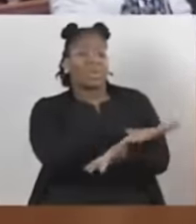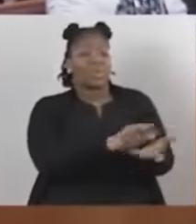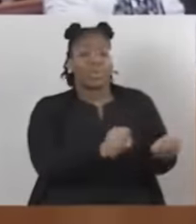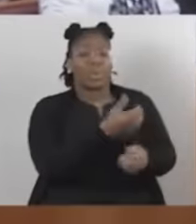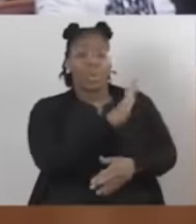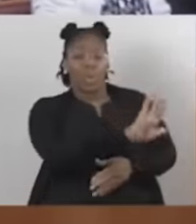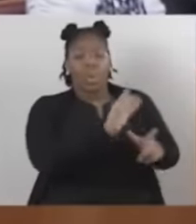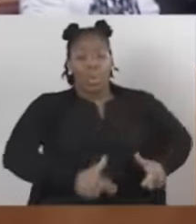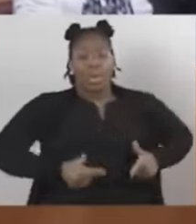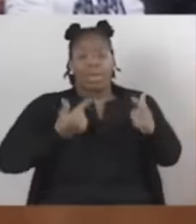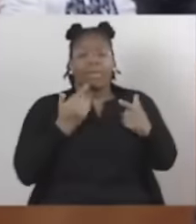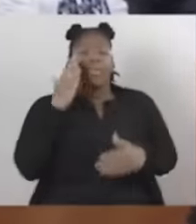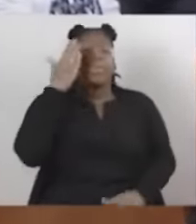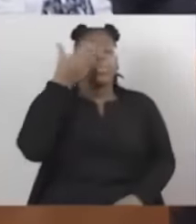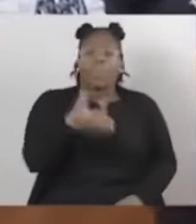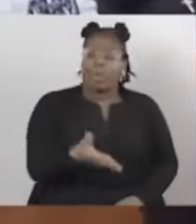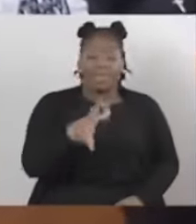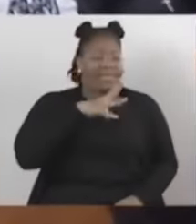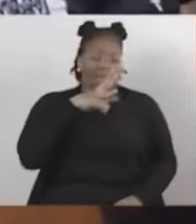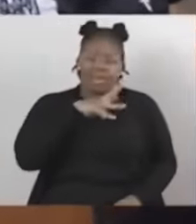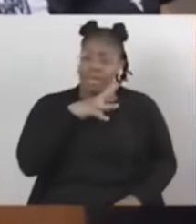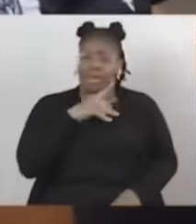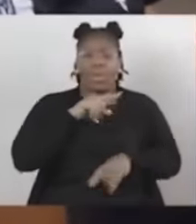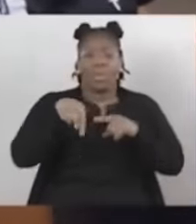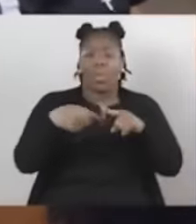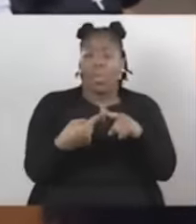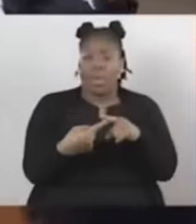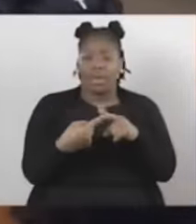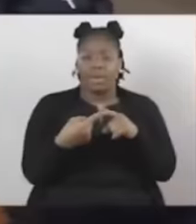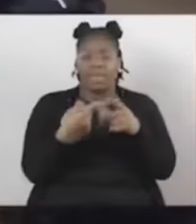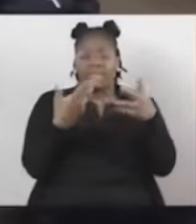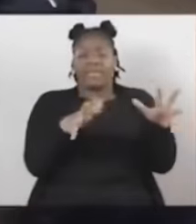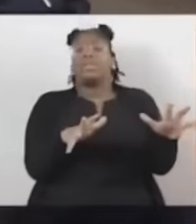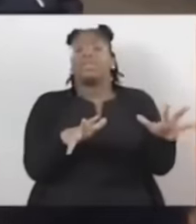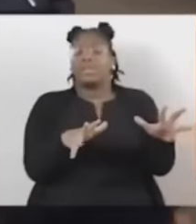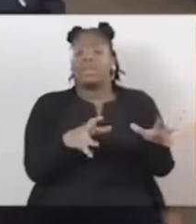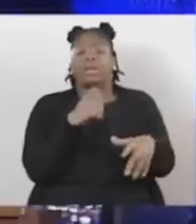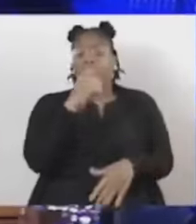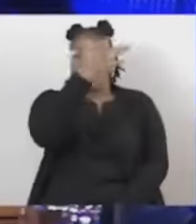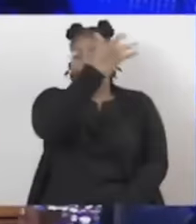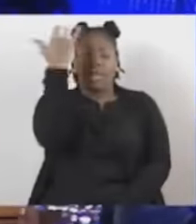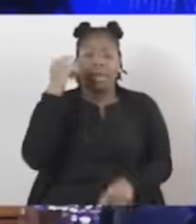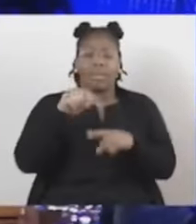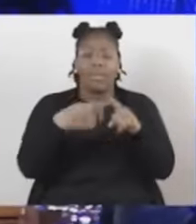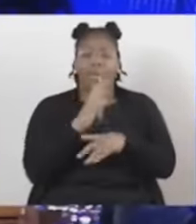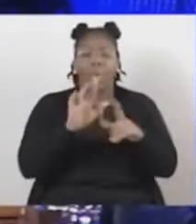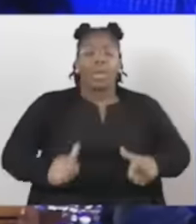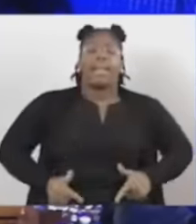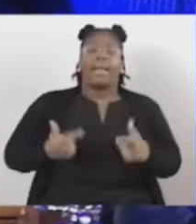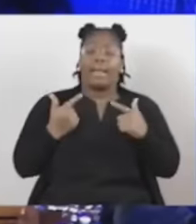You're going to make a comeback. And when you do, don't you dare forget about how forgiven you are and how that defines how